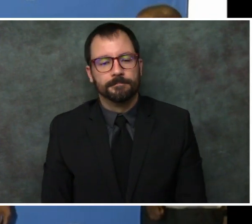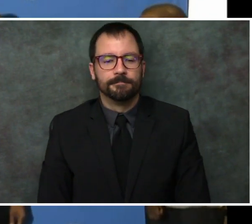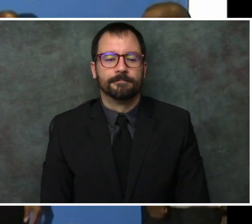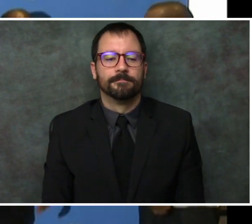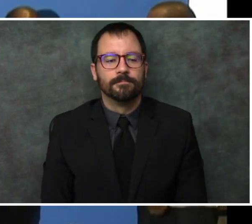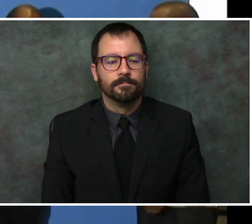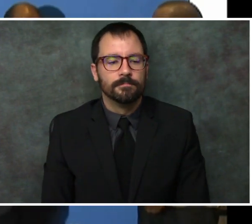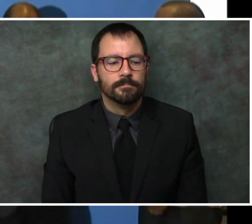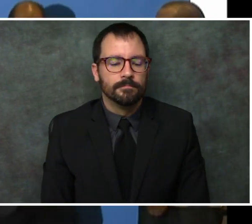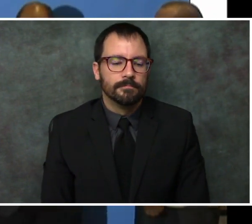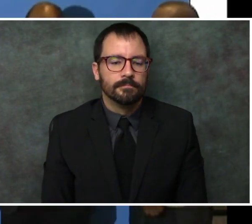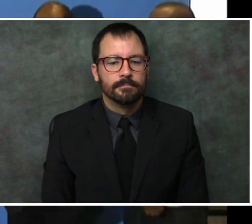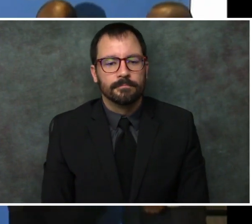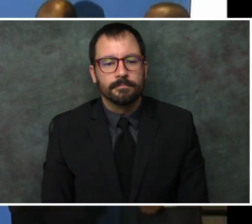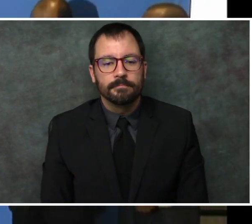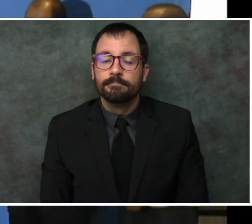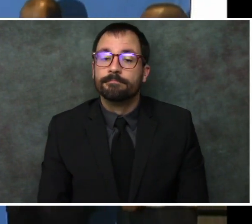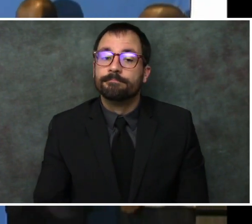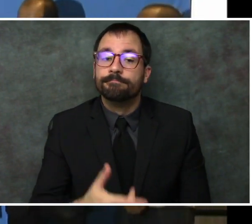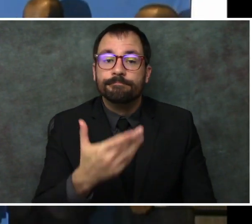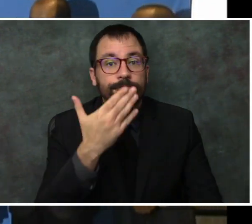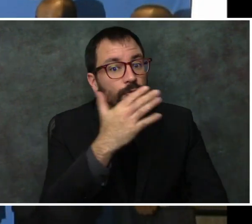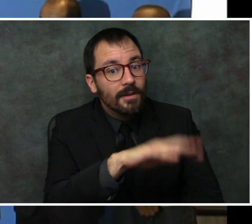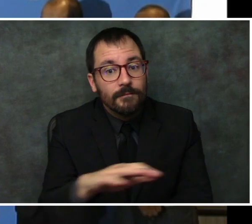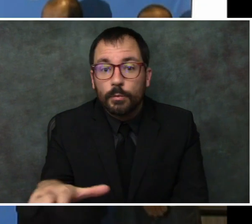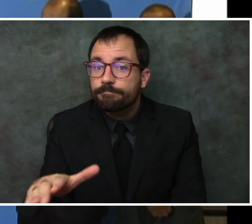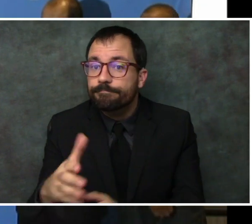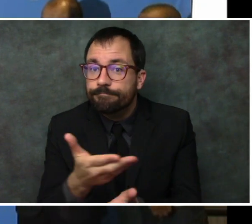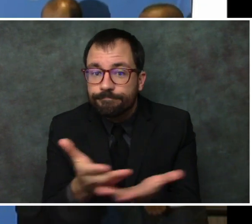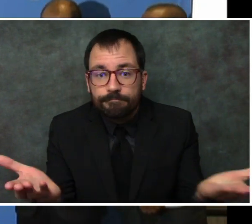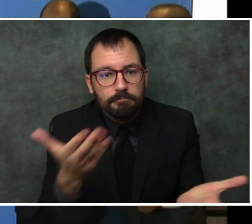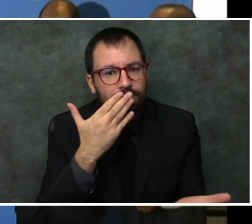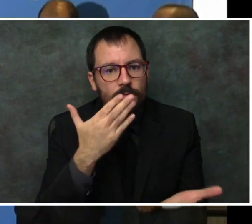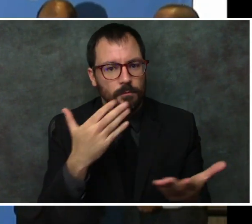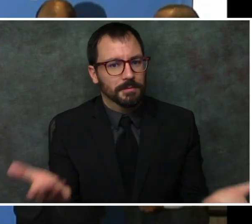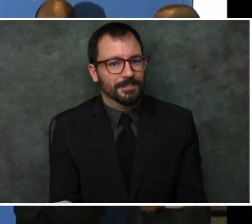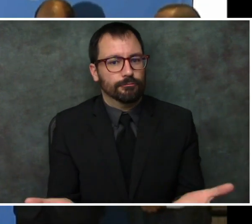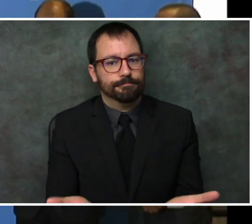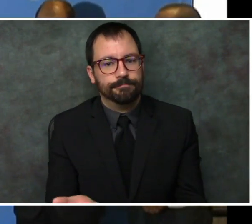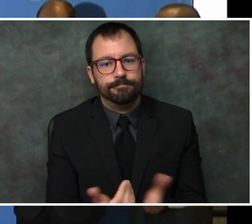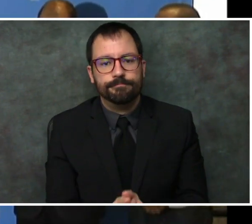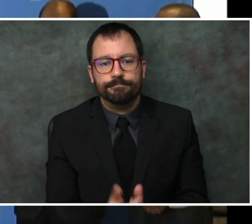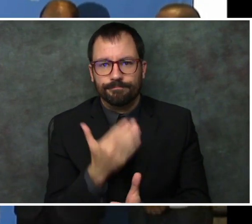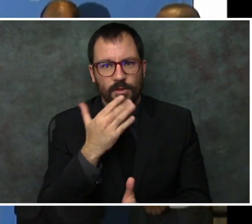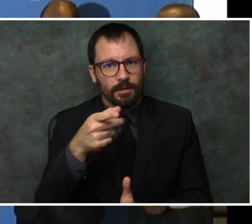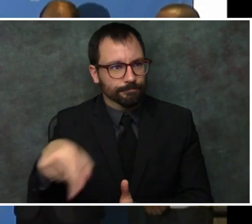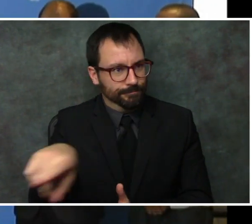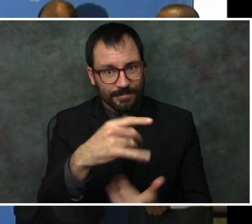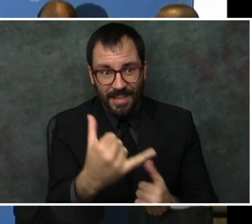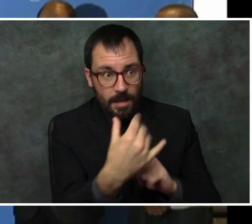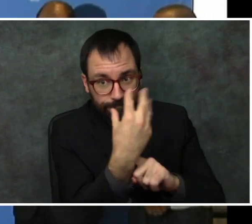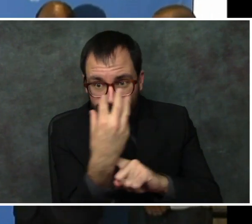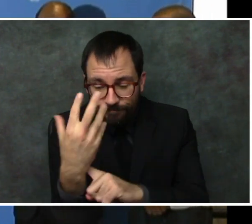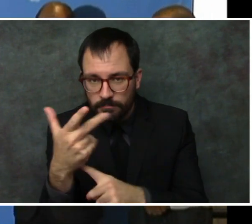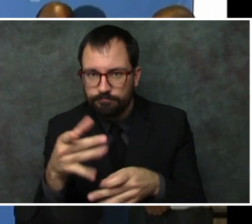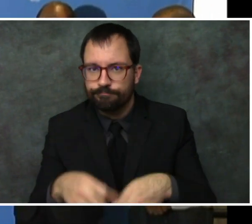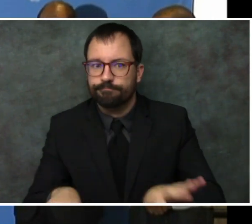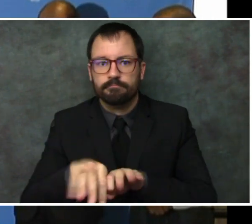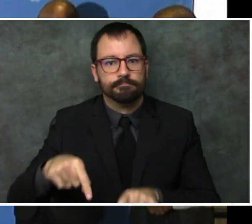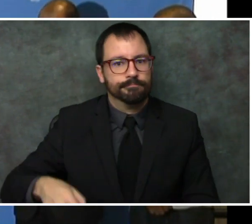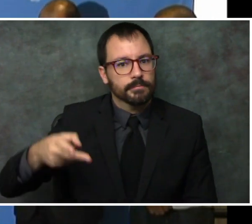Good afternoon, everyone. Thank you all for being here. Thank you for chronicling this historic occasion.